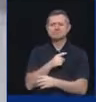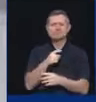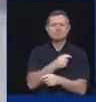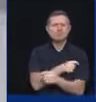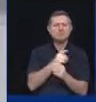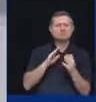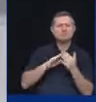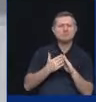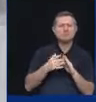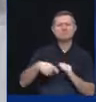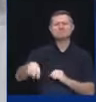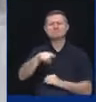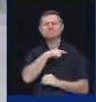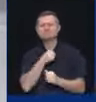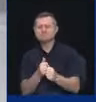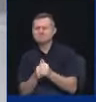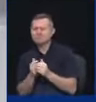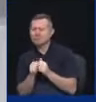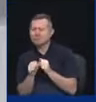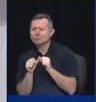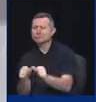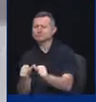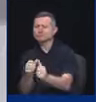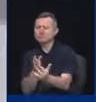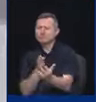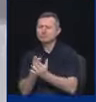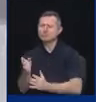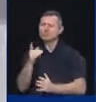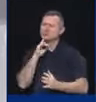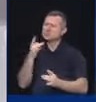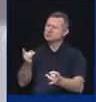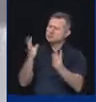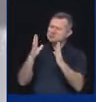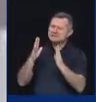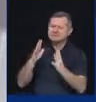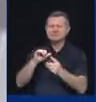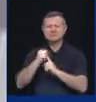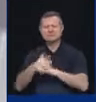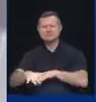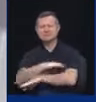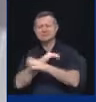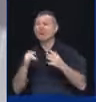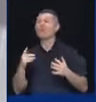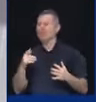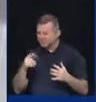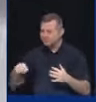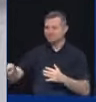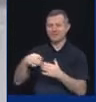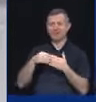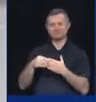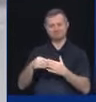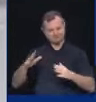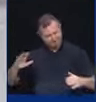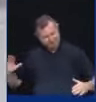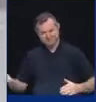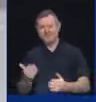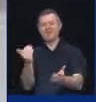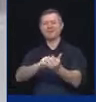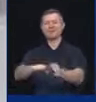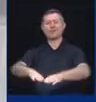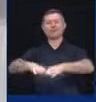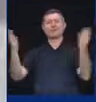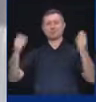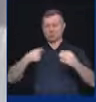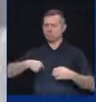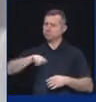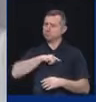unimaginable storm. And now he is leading us through the reopening while making sure we are safe. He has